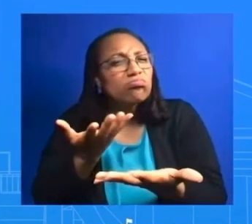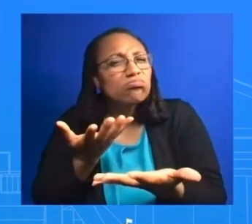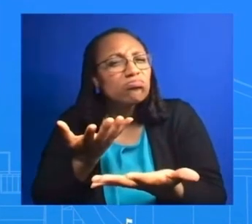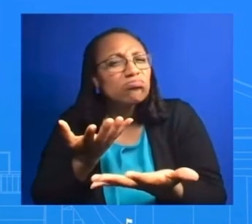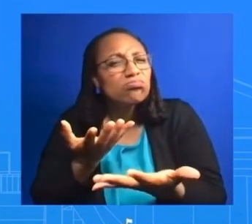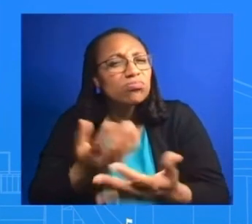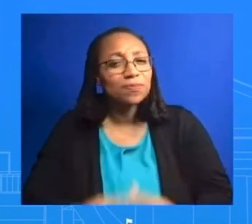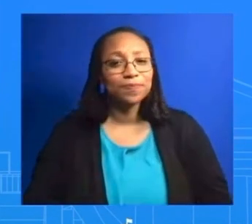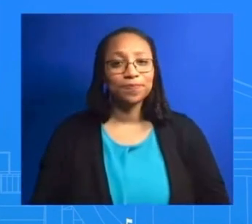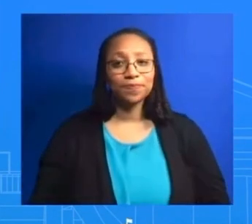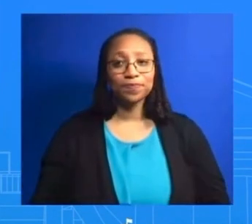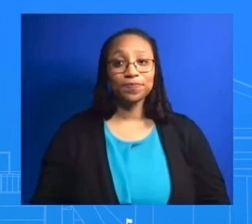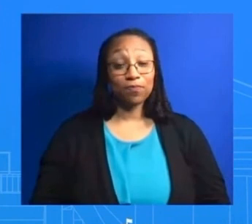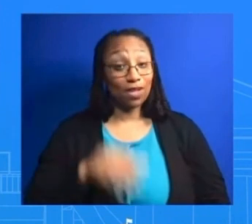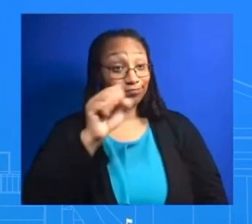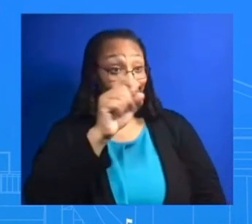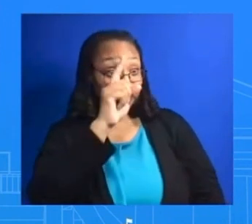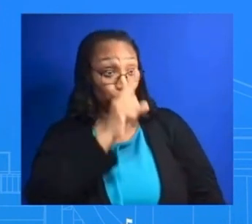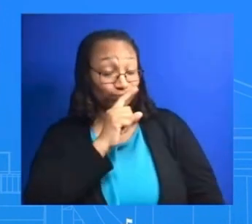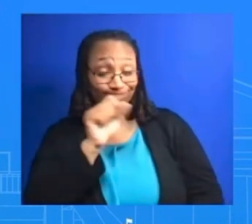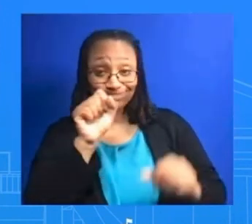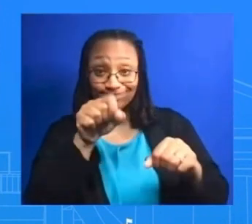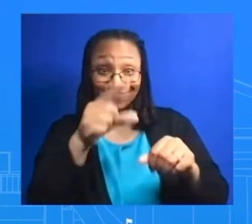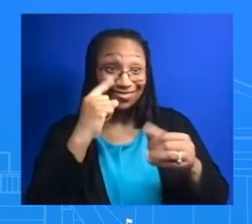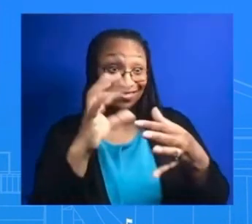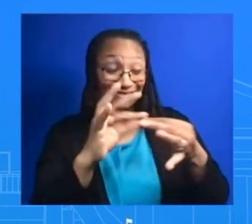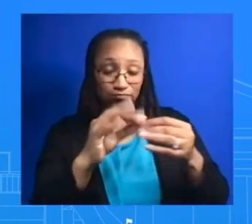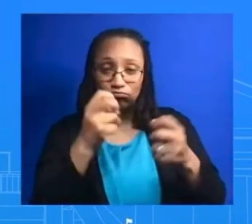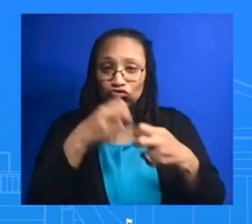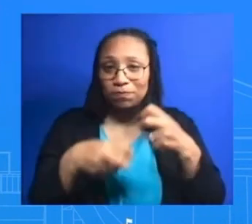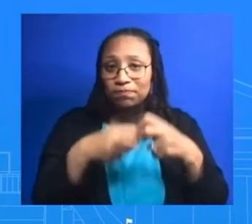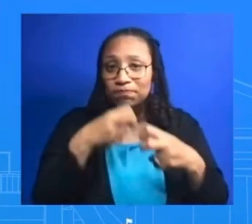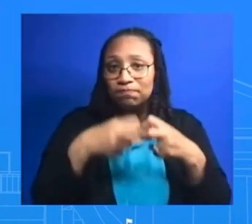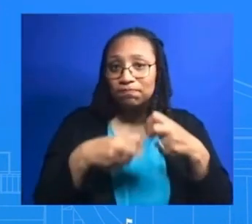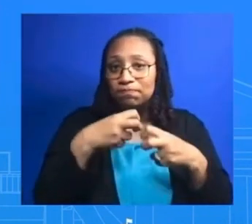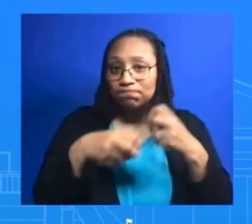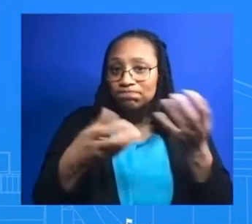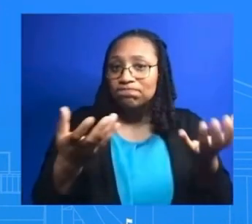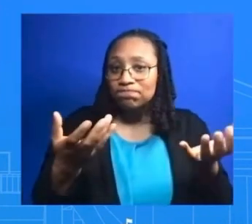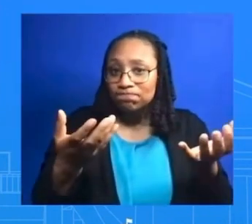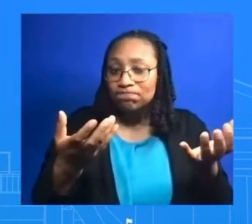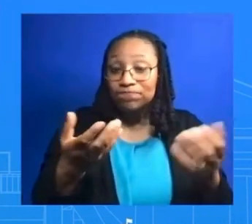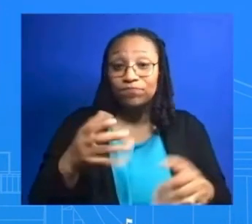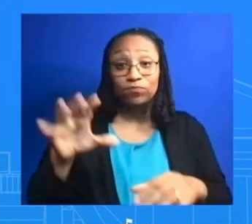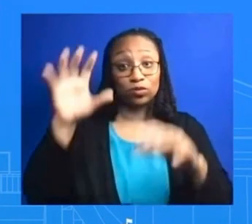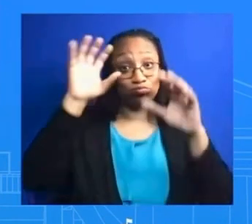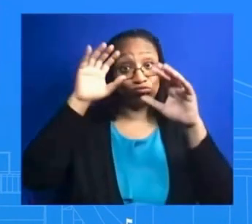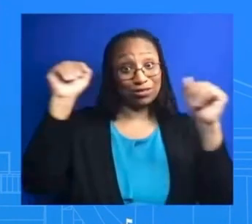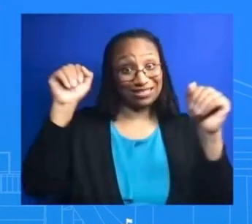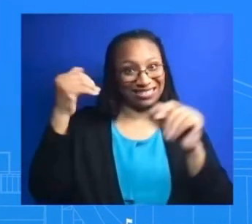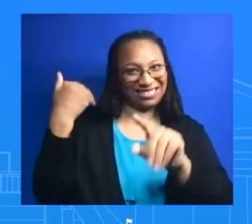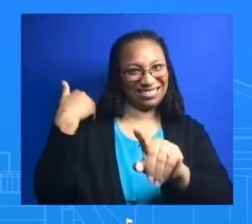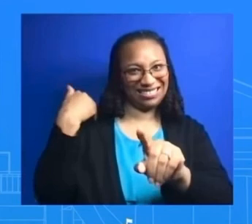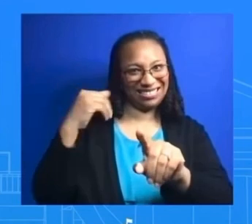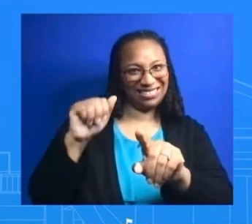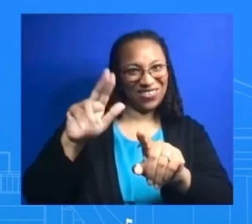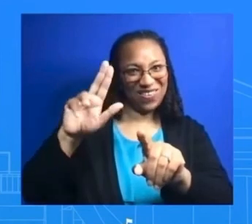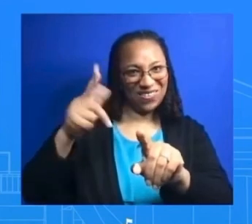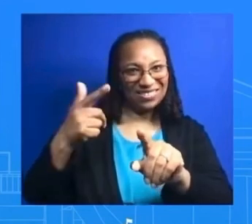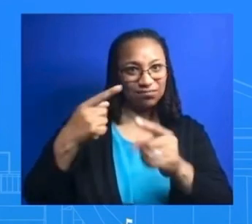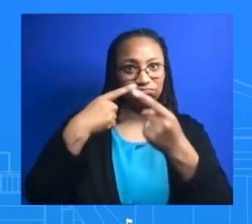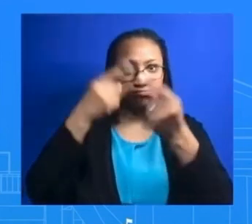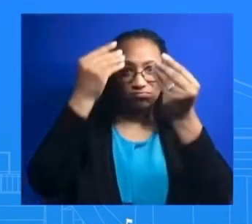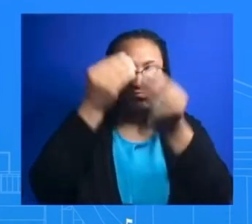when the president announced his plan last August, when he announced his debt relief plan, there was another key provision in there, which was a set